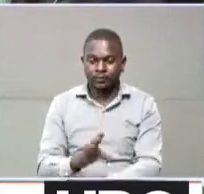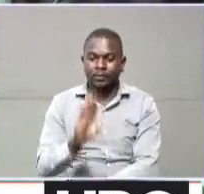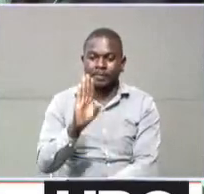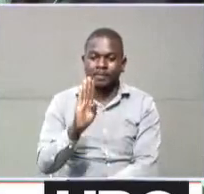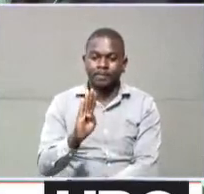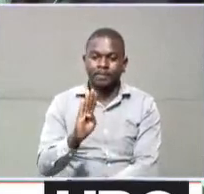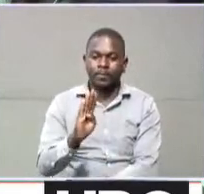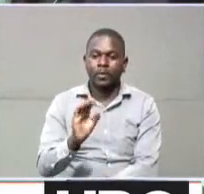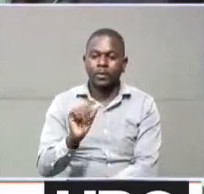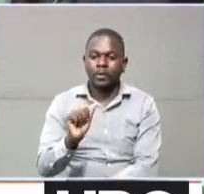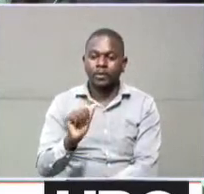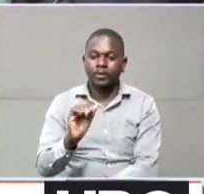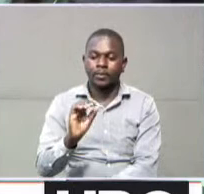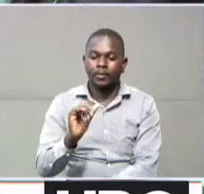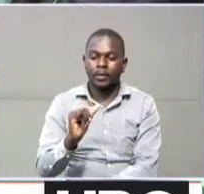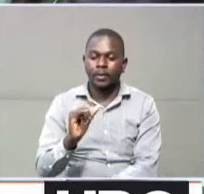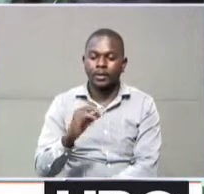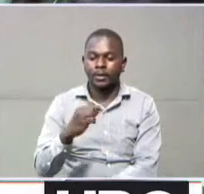doctor